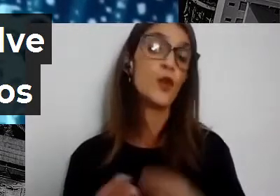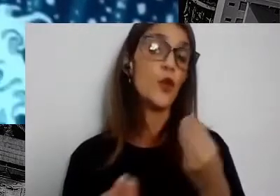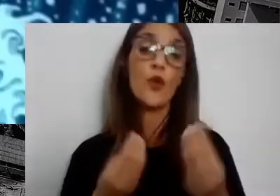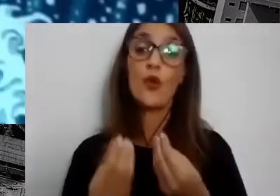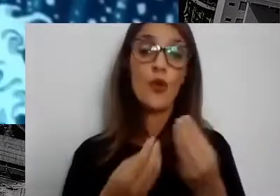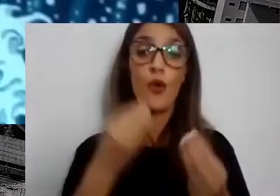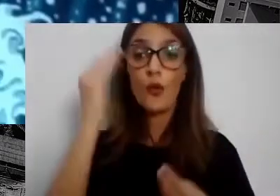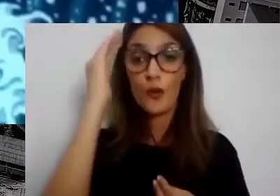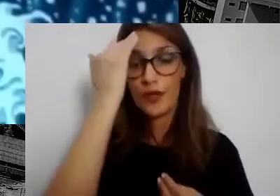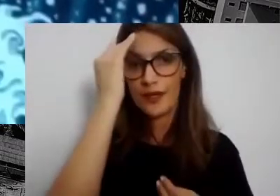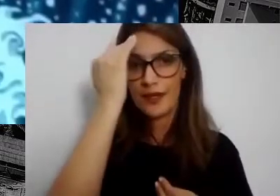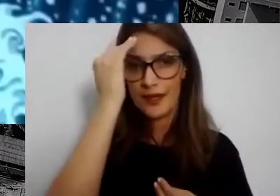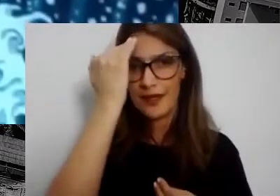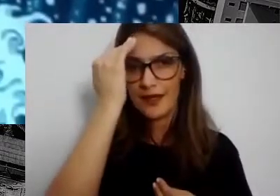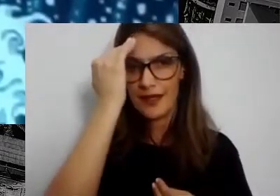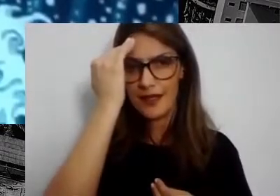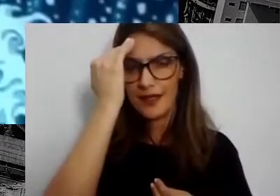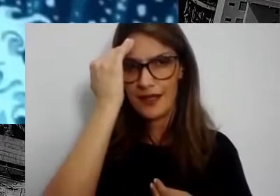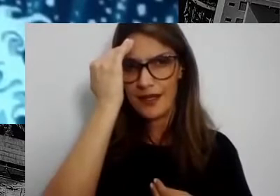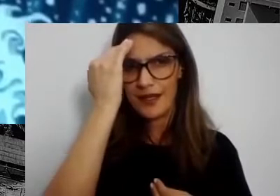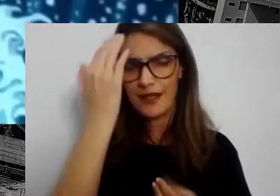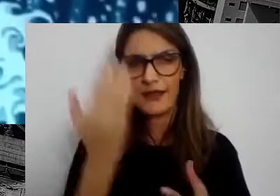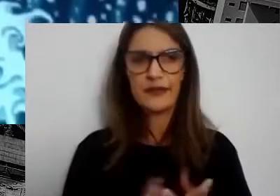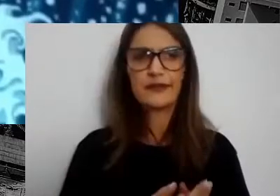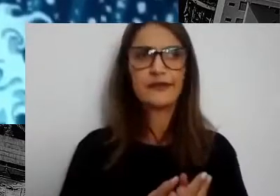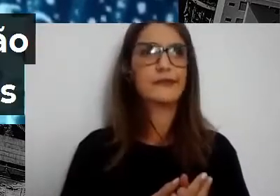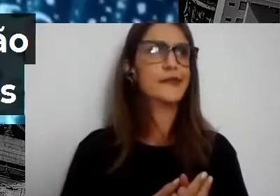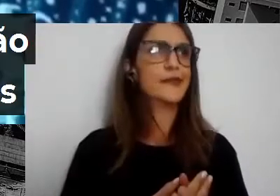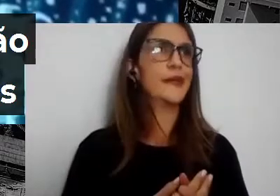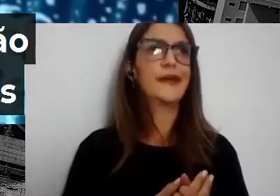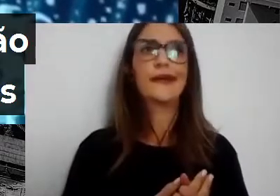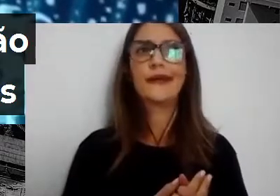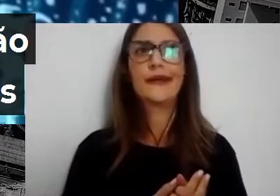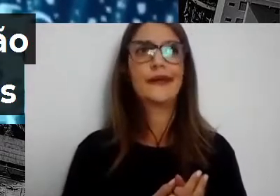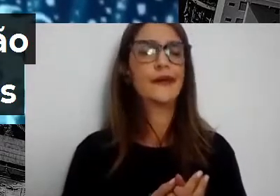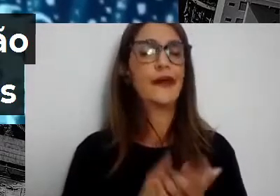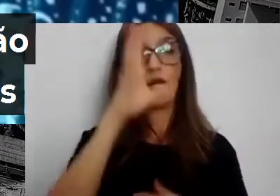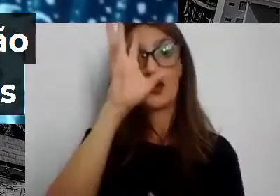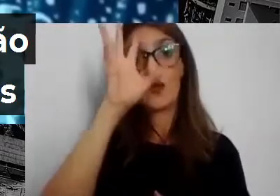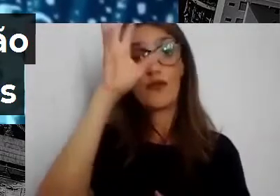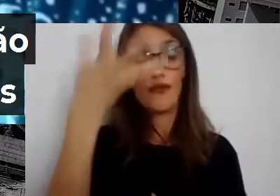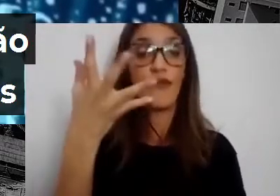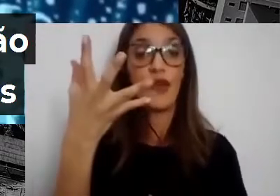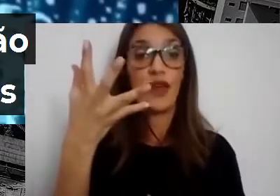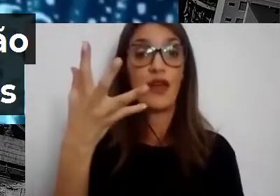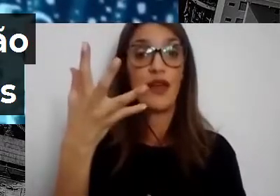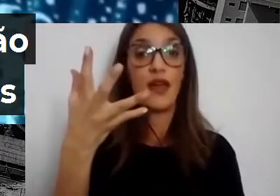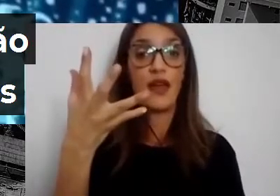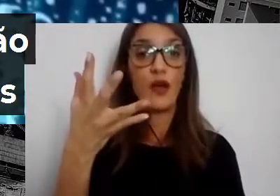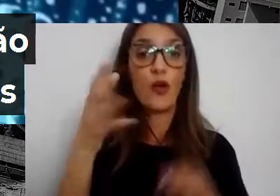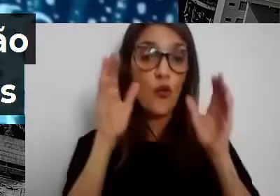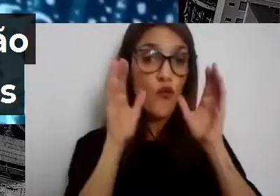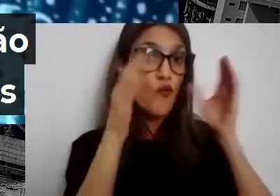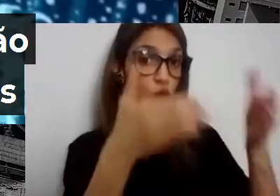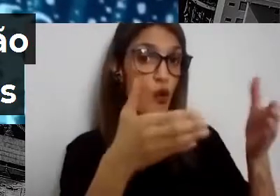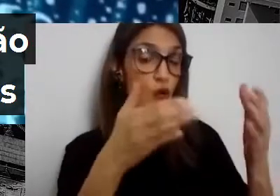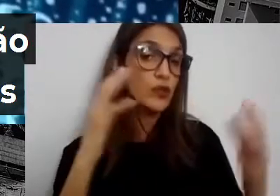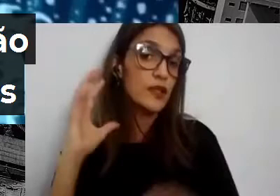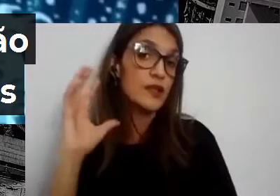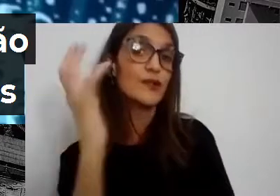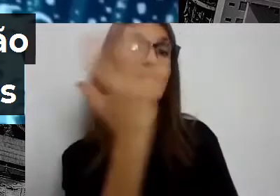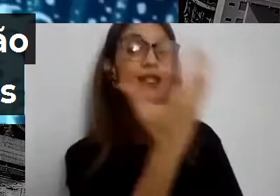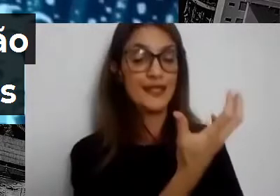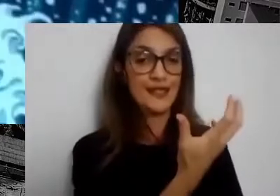for nature-based solutions that are investments that are being made so that we can at least, even if we can't always quantify all those co